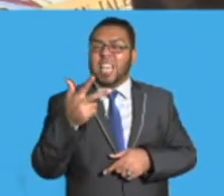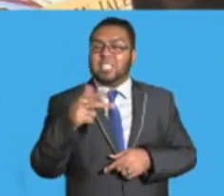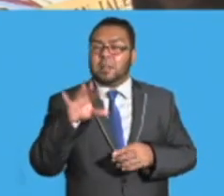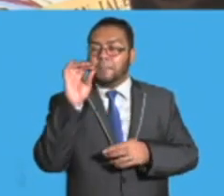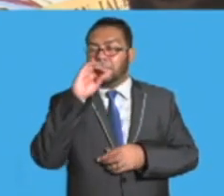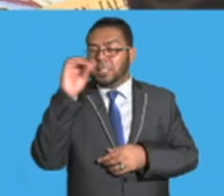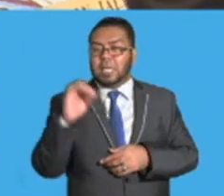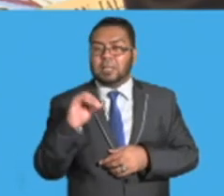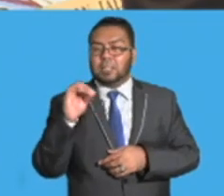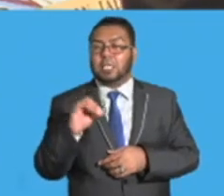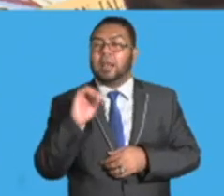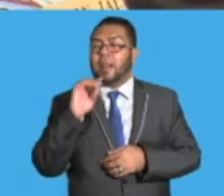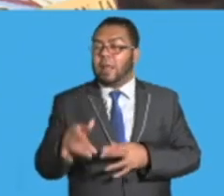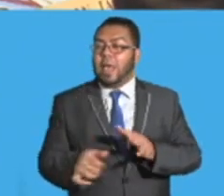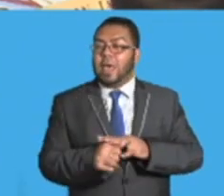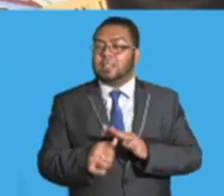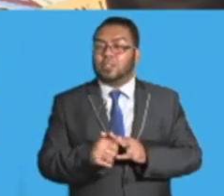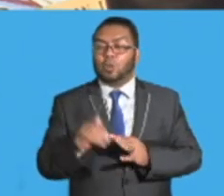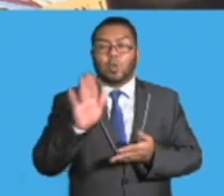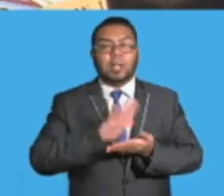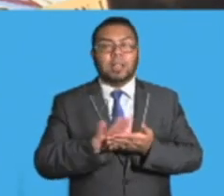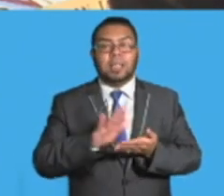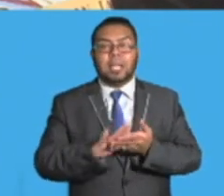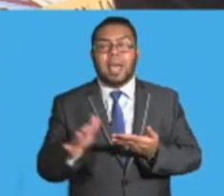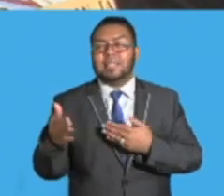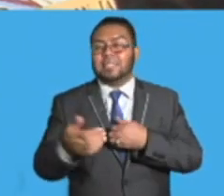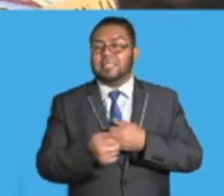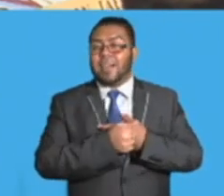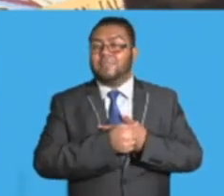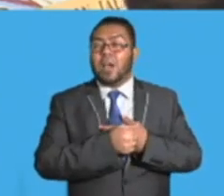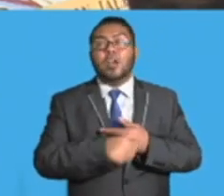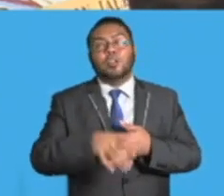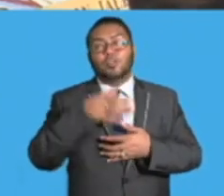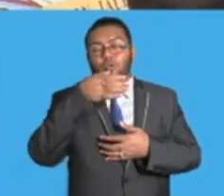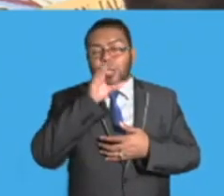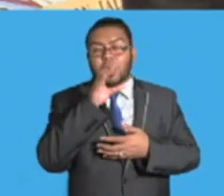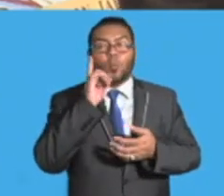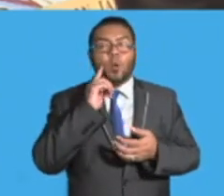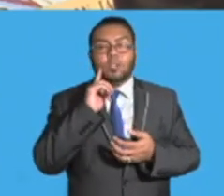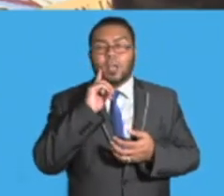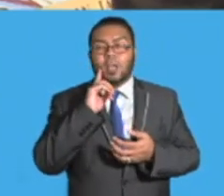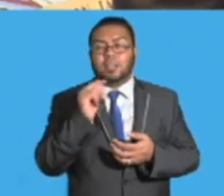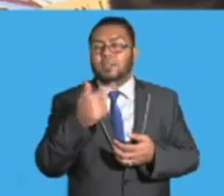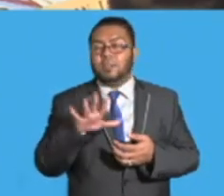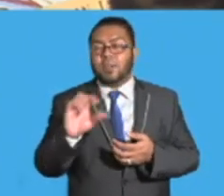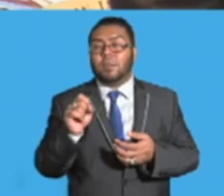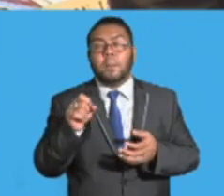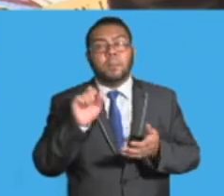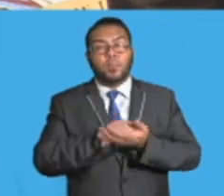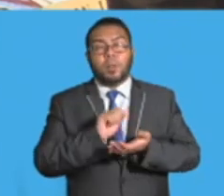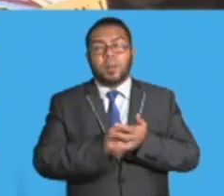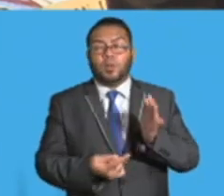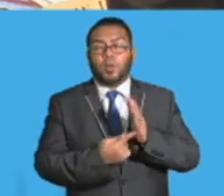78% in access to clean and safe drinking water and 25% access to centralized sewage